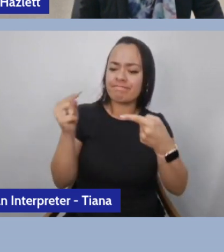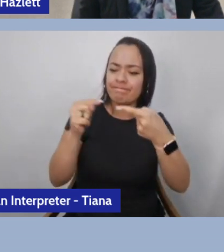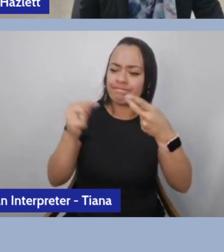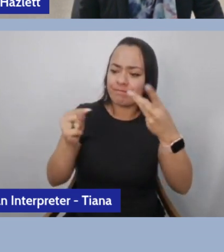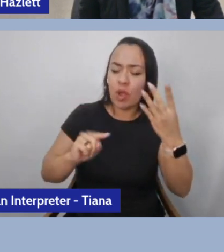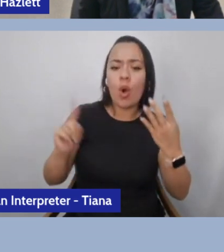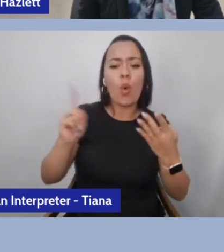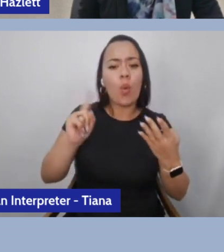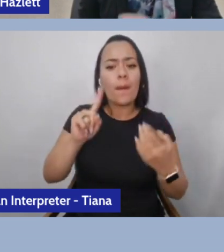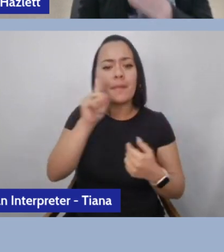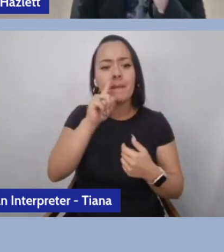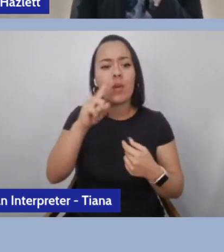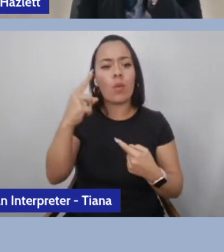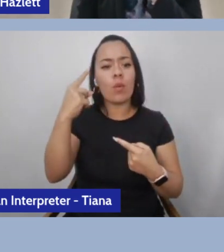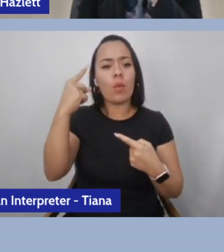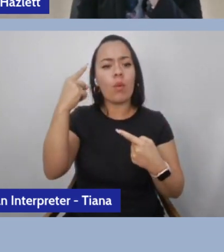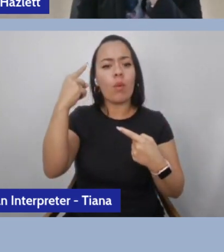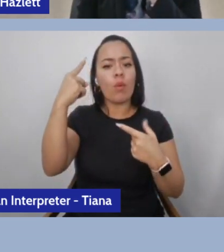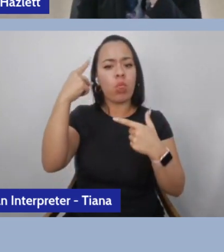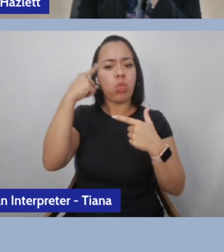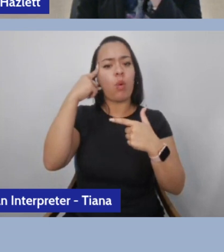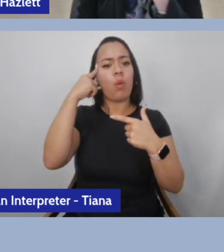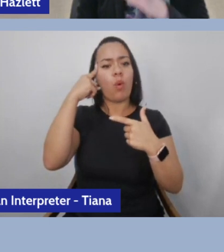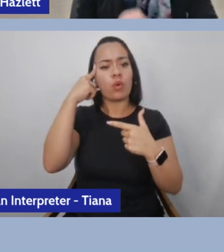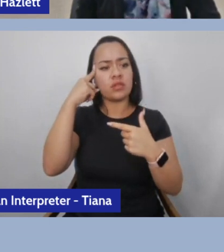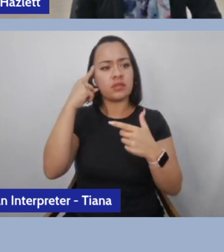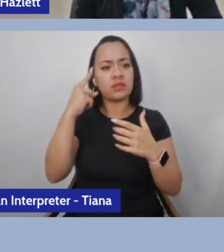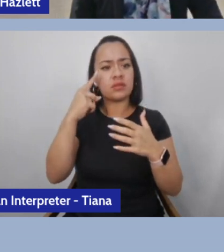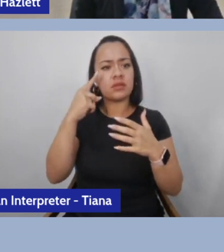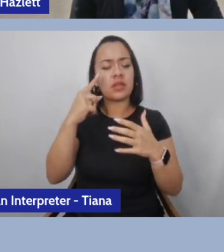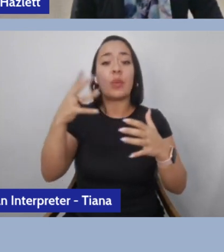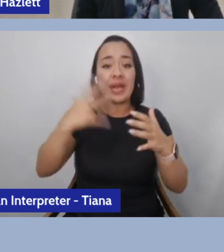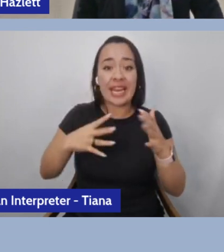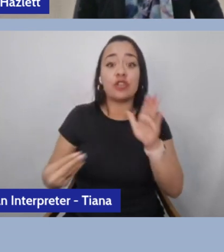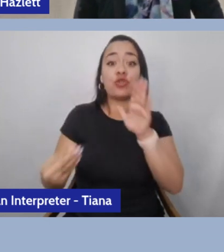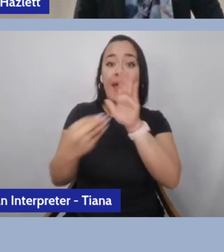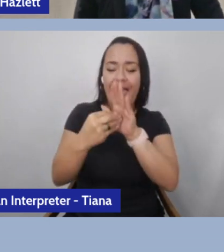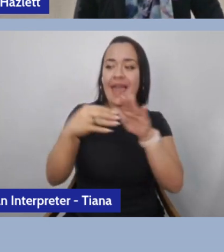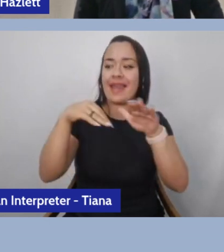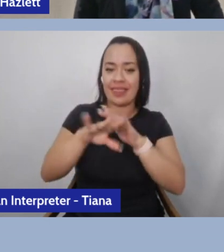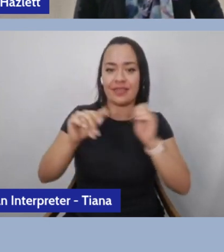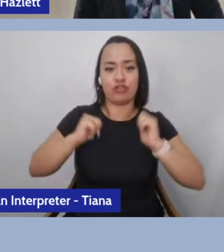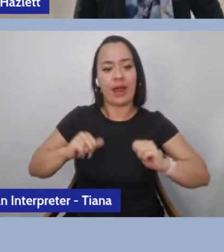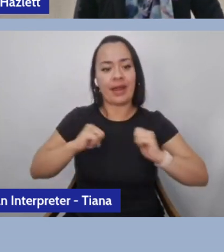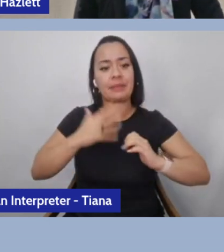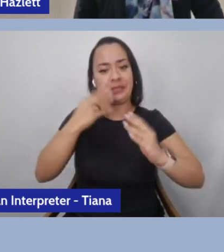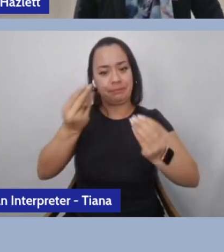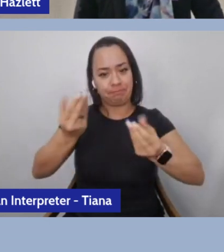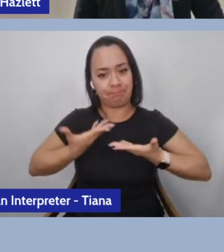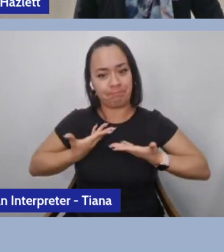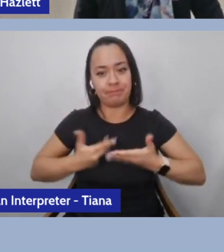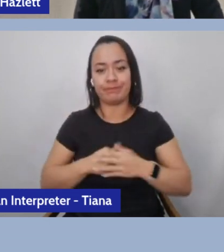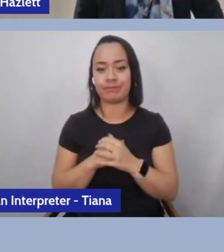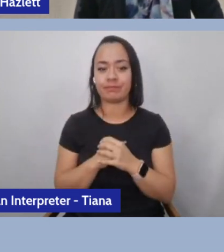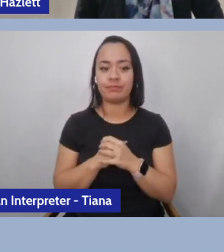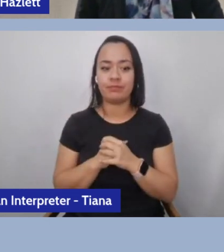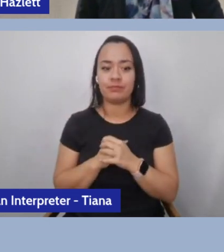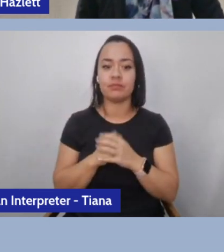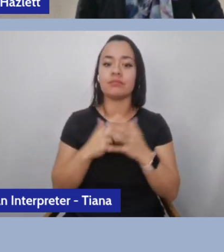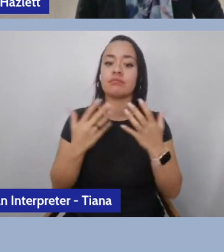that were important in the training that we've managed to include. Thanks, Lee Fei. The